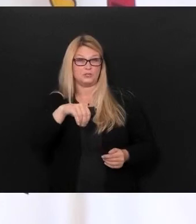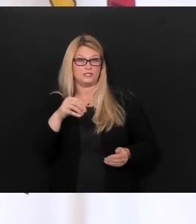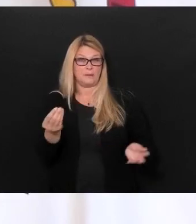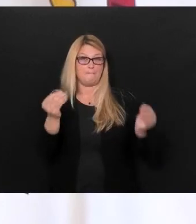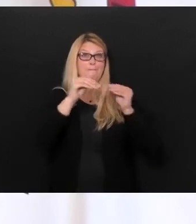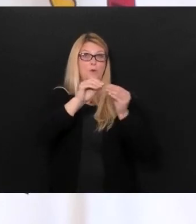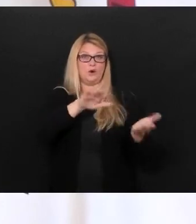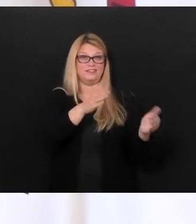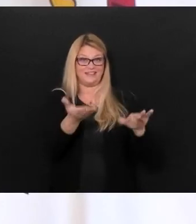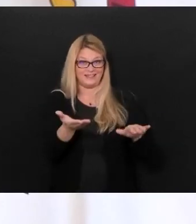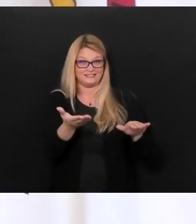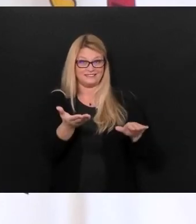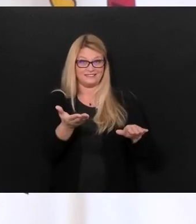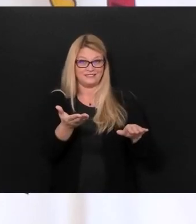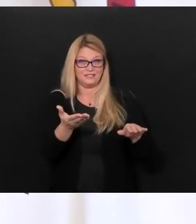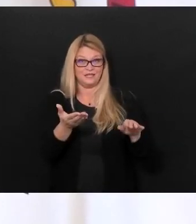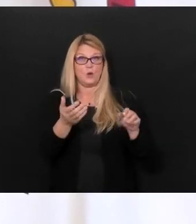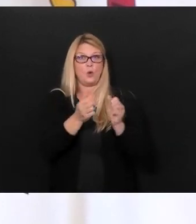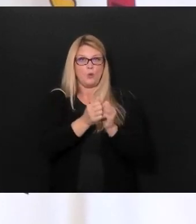deaths than half the population.